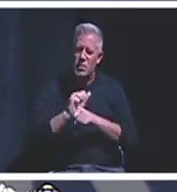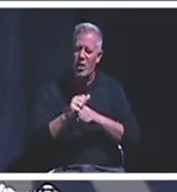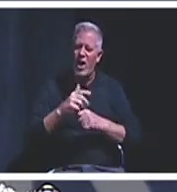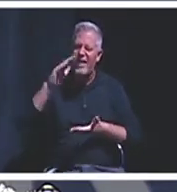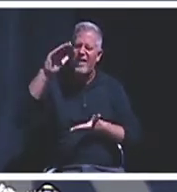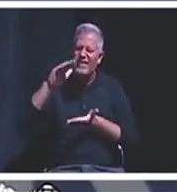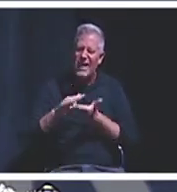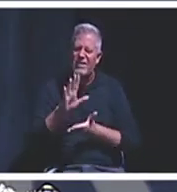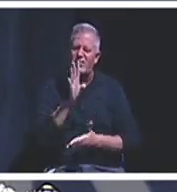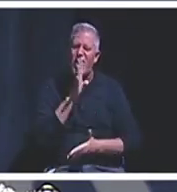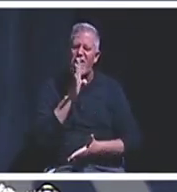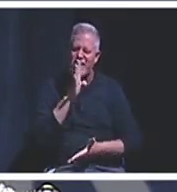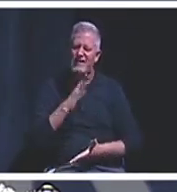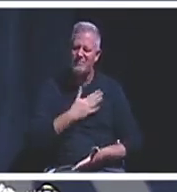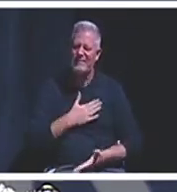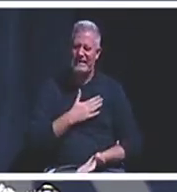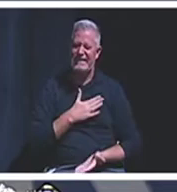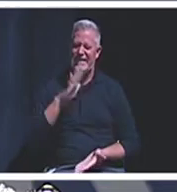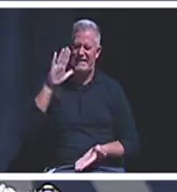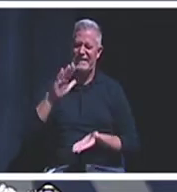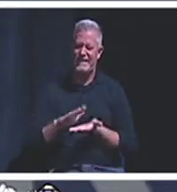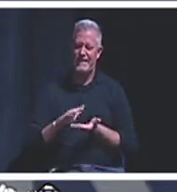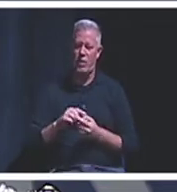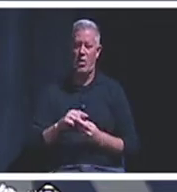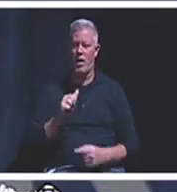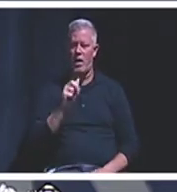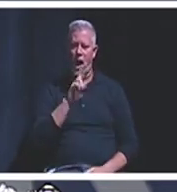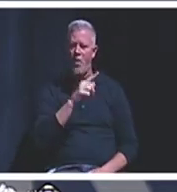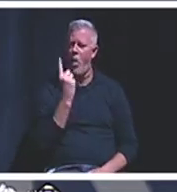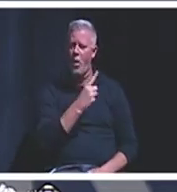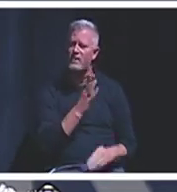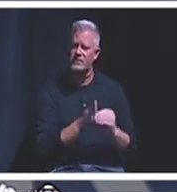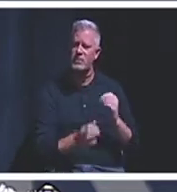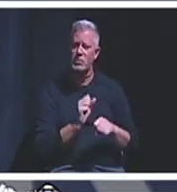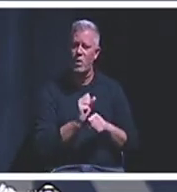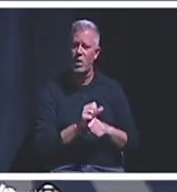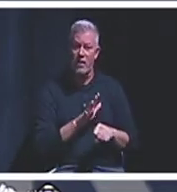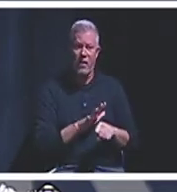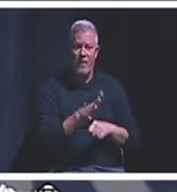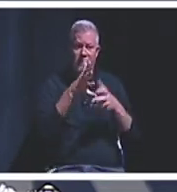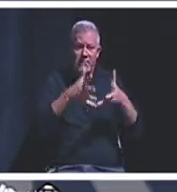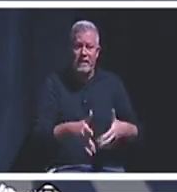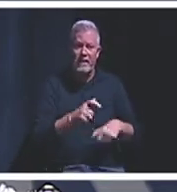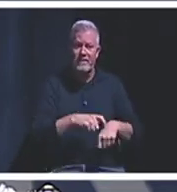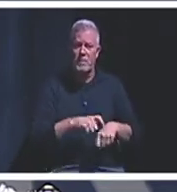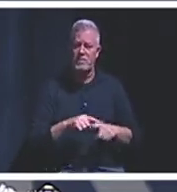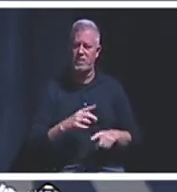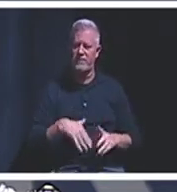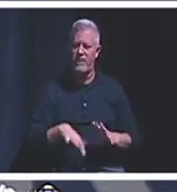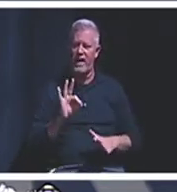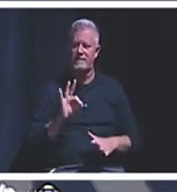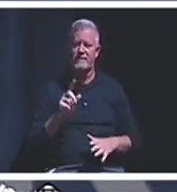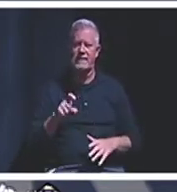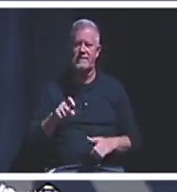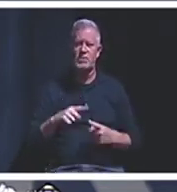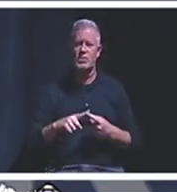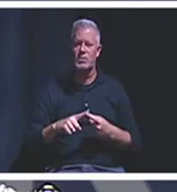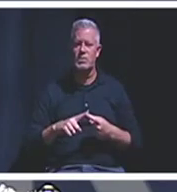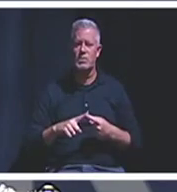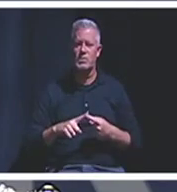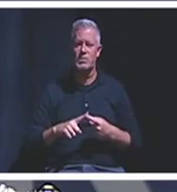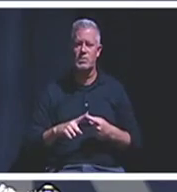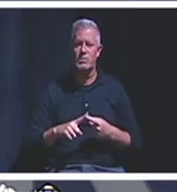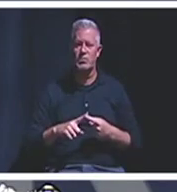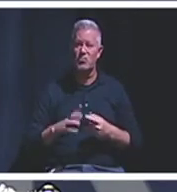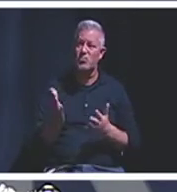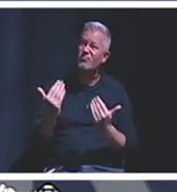talkative." Or, "Ariel always finishes her work with ample time, but she seems to find it necessary to bargain for